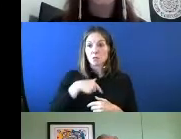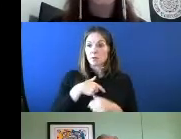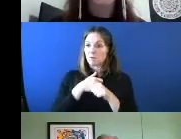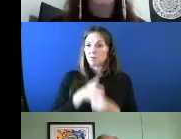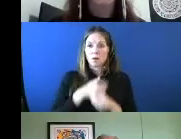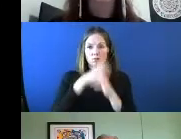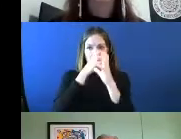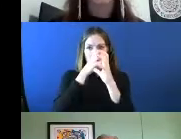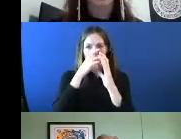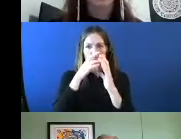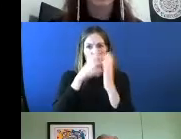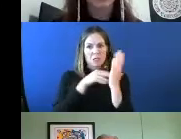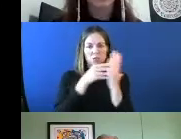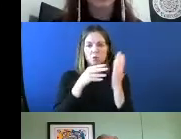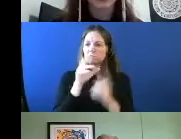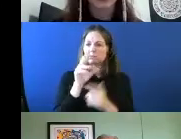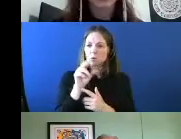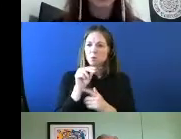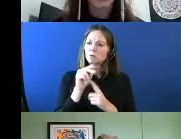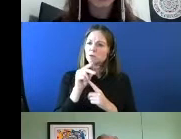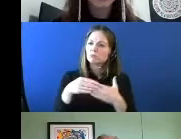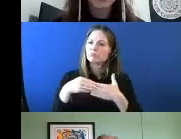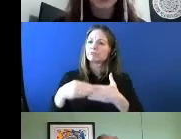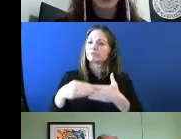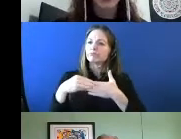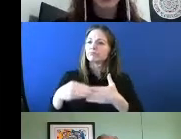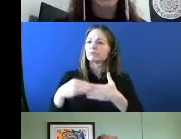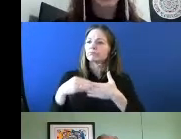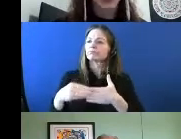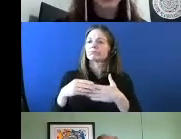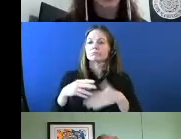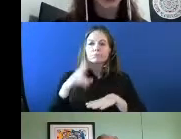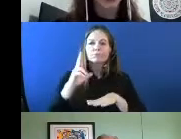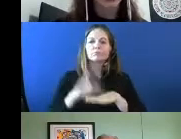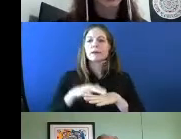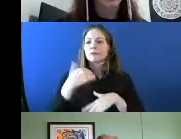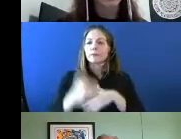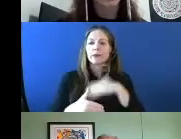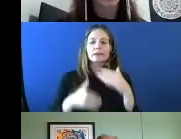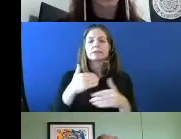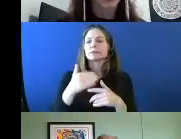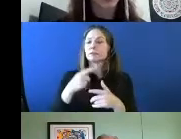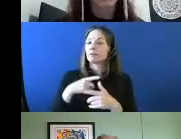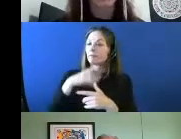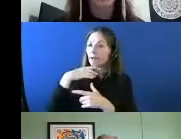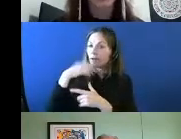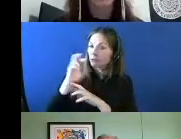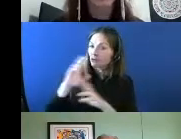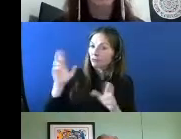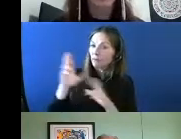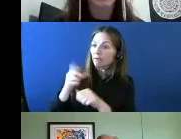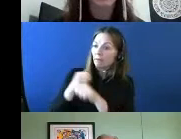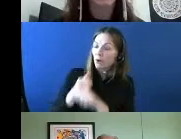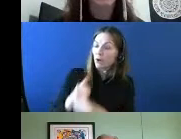really let the elders start when they wanted to start and ask the questions and sort of re-guide that circle as